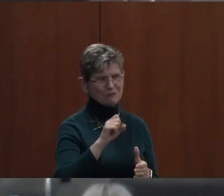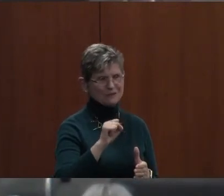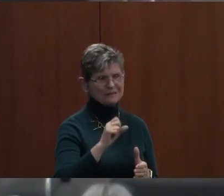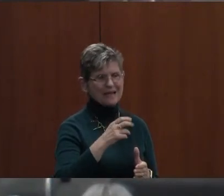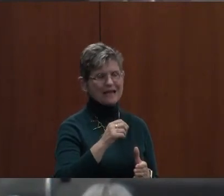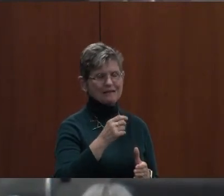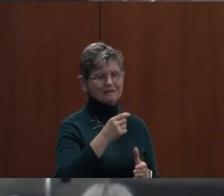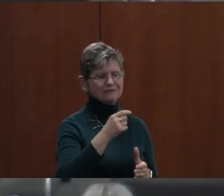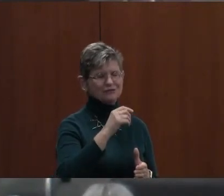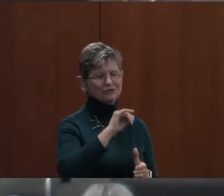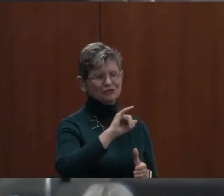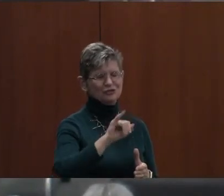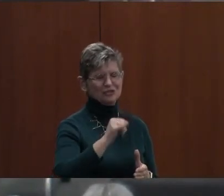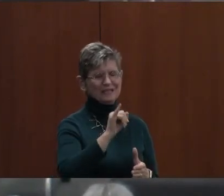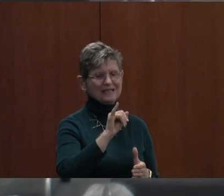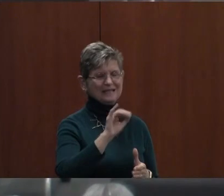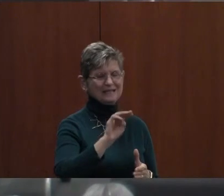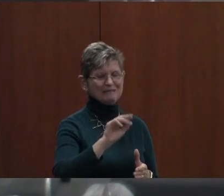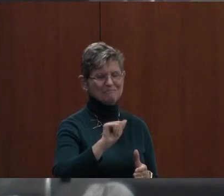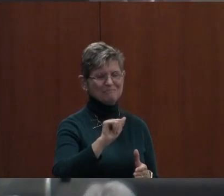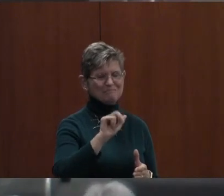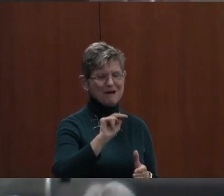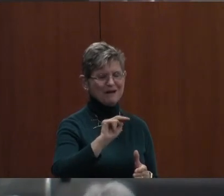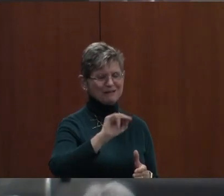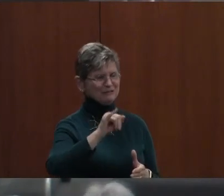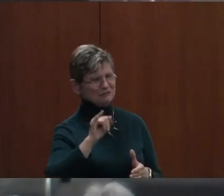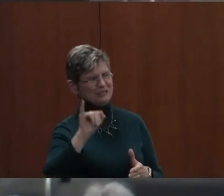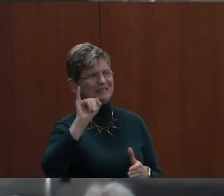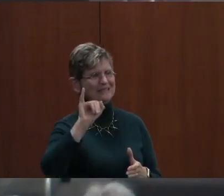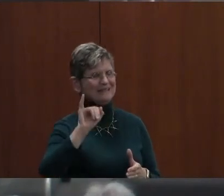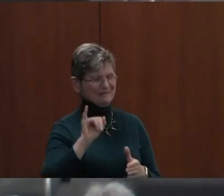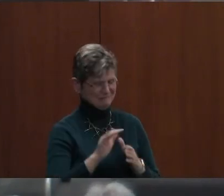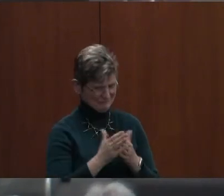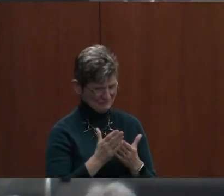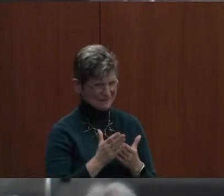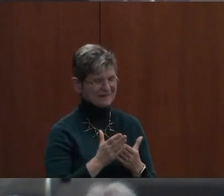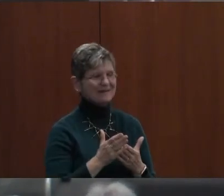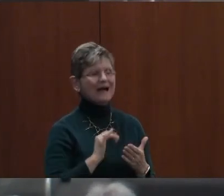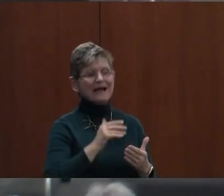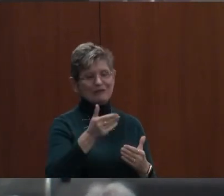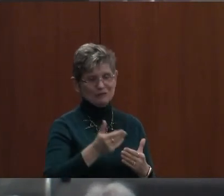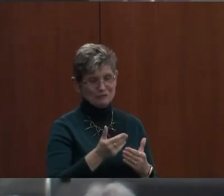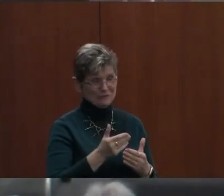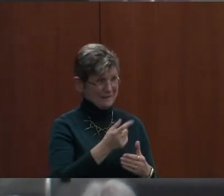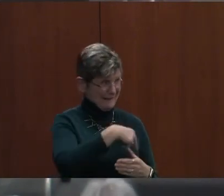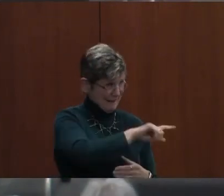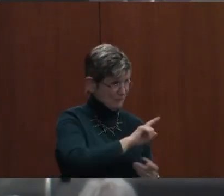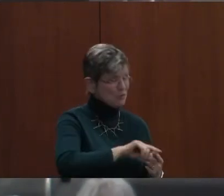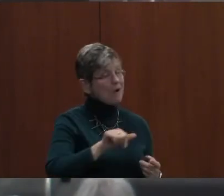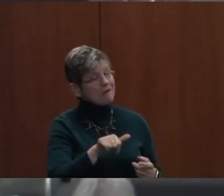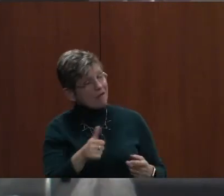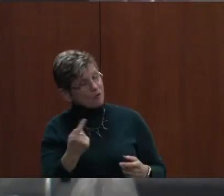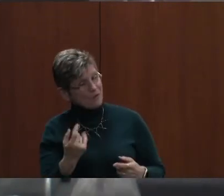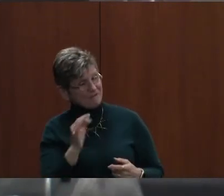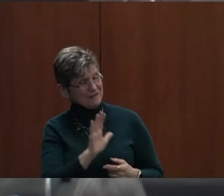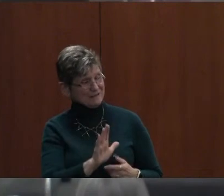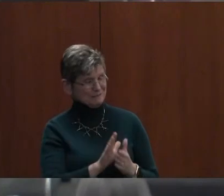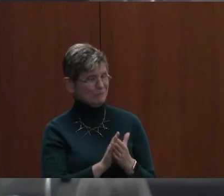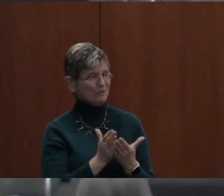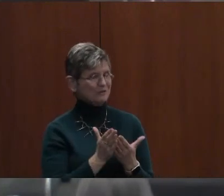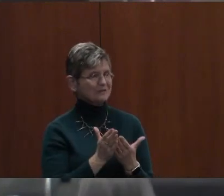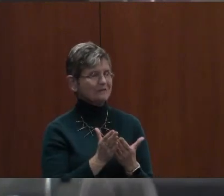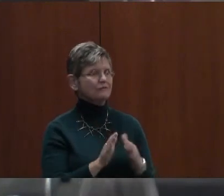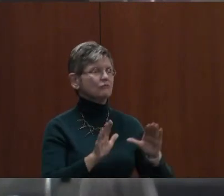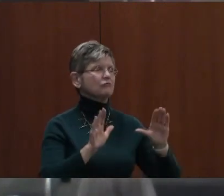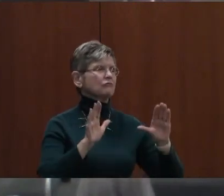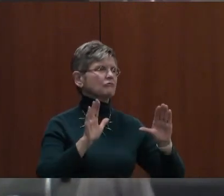able to introduce them to another of his works. We had a nice discussion, and it was just great to